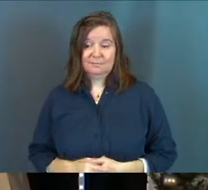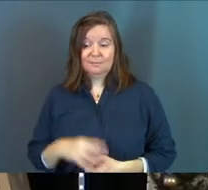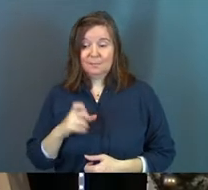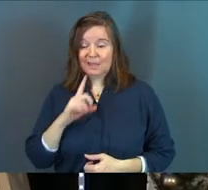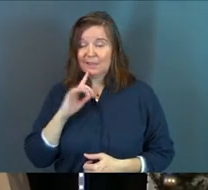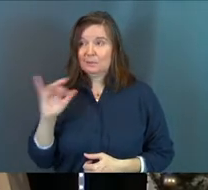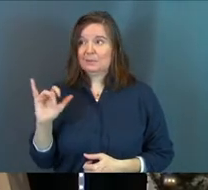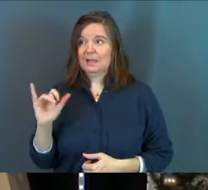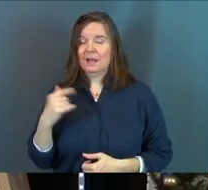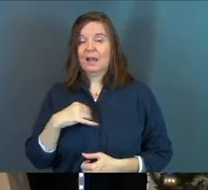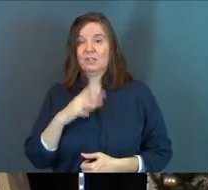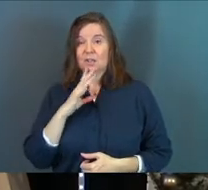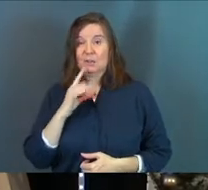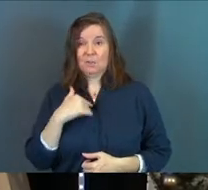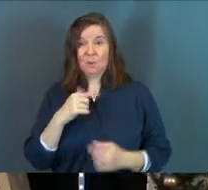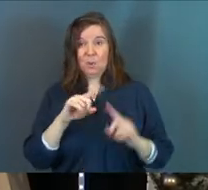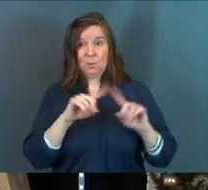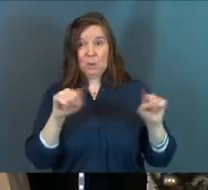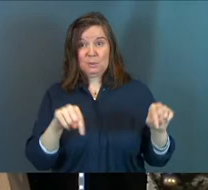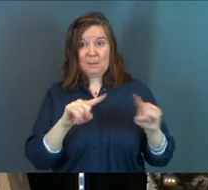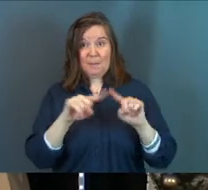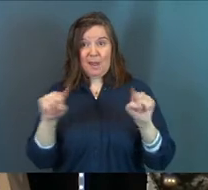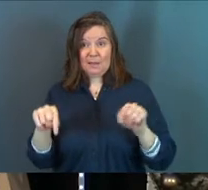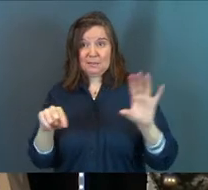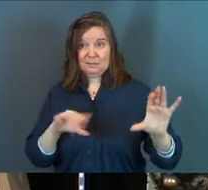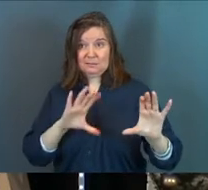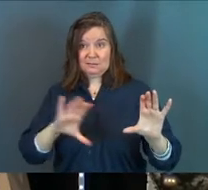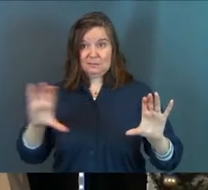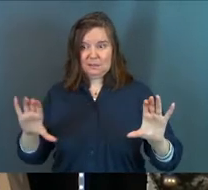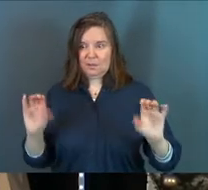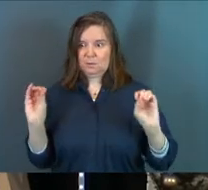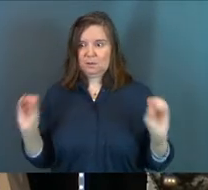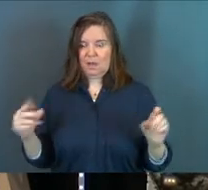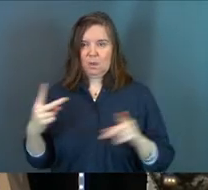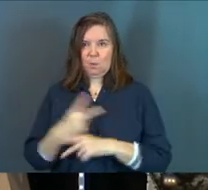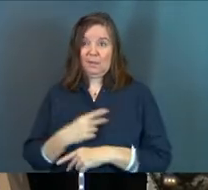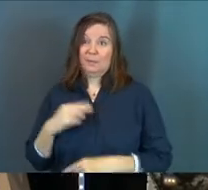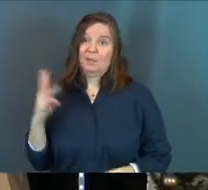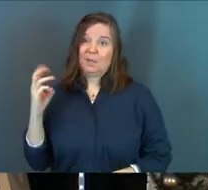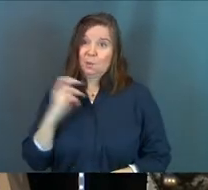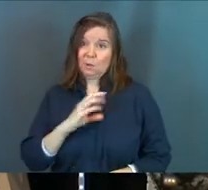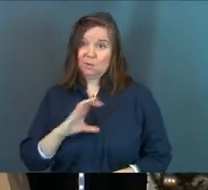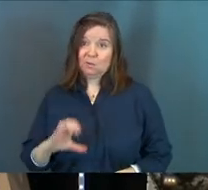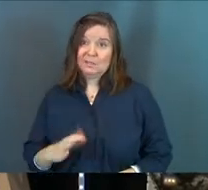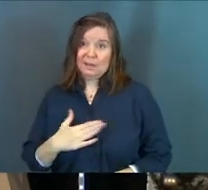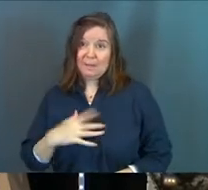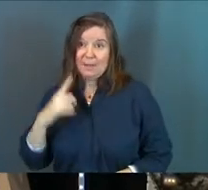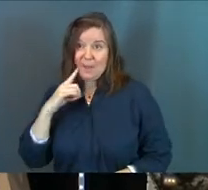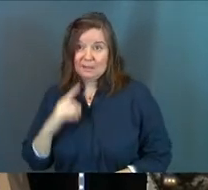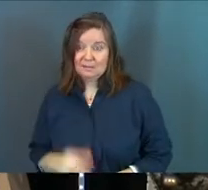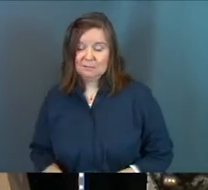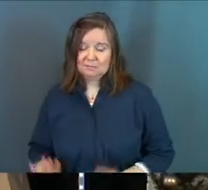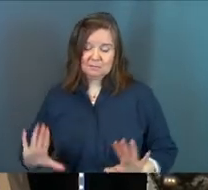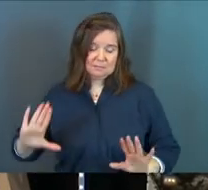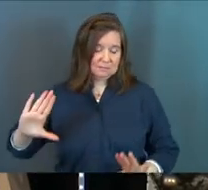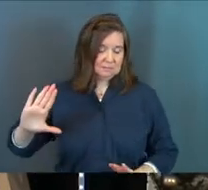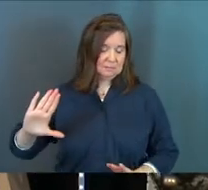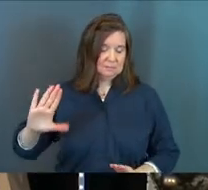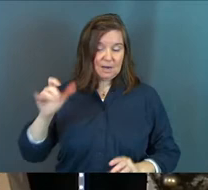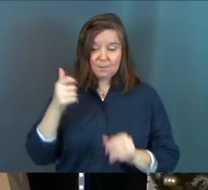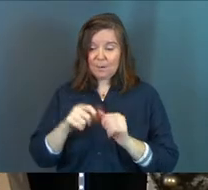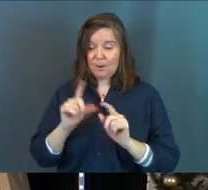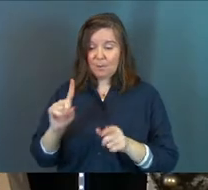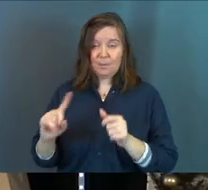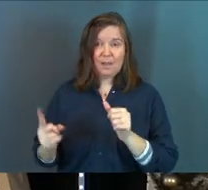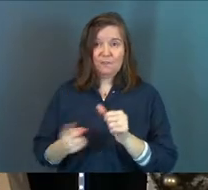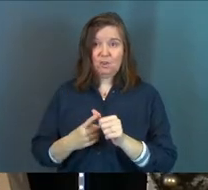Because there was like, I talked about those boxes before. There was like nothing worse than being a weird Christian in my mind. And I remember I went